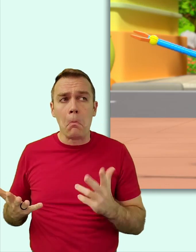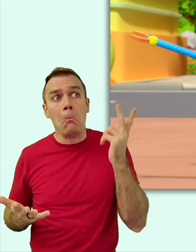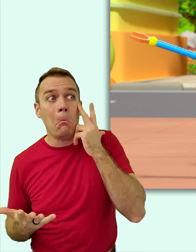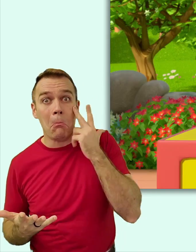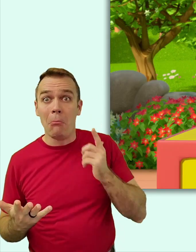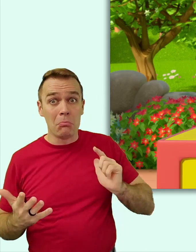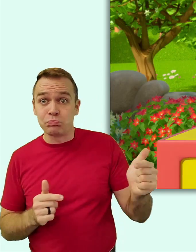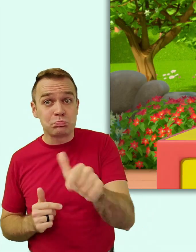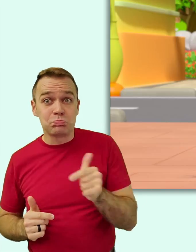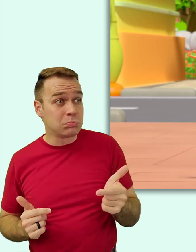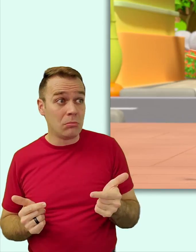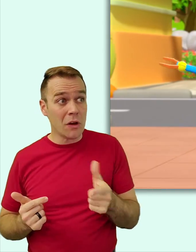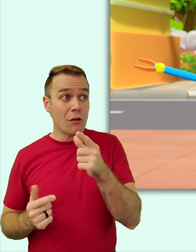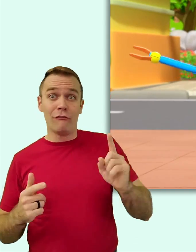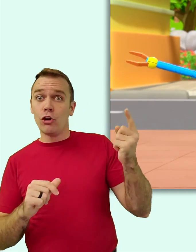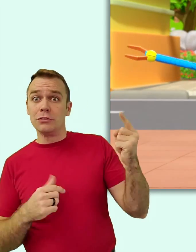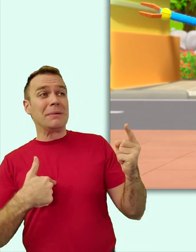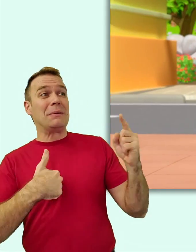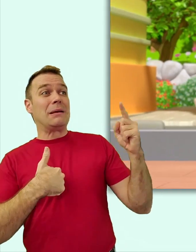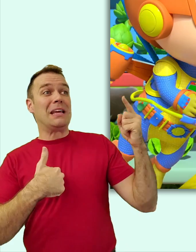take turns. Who first? Me.